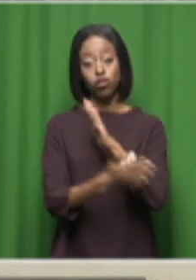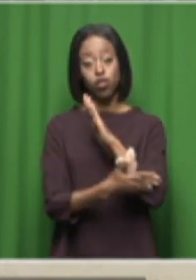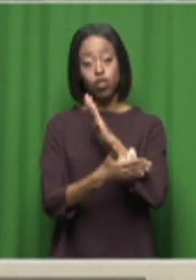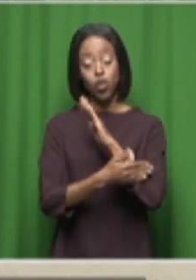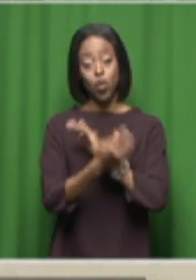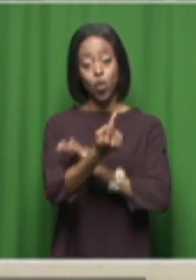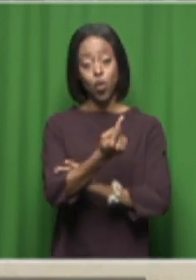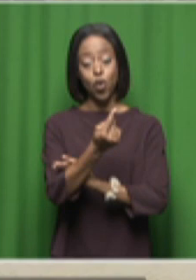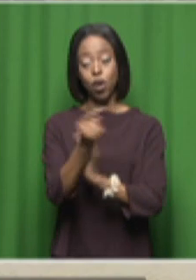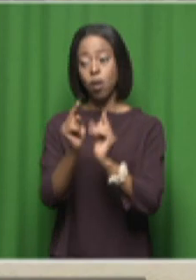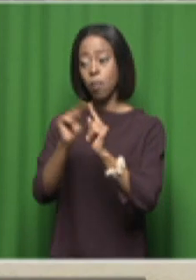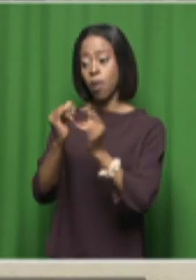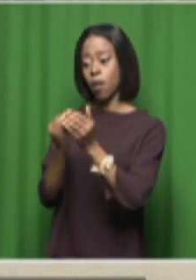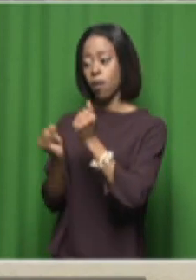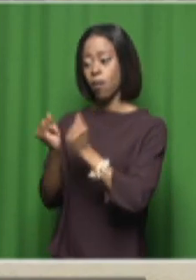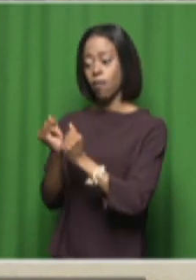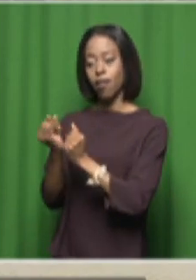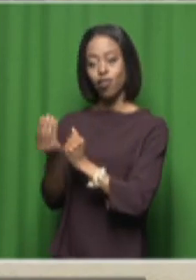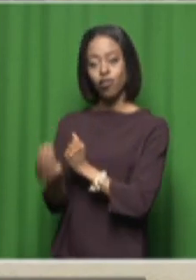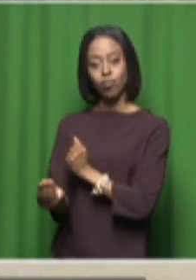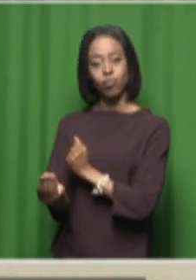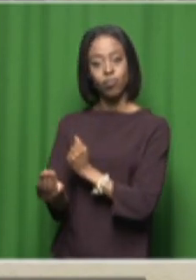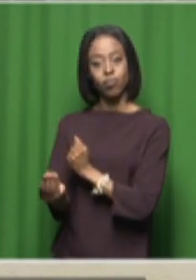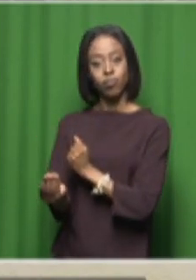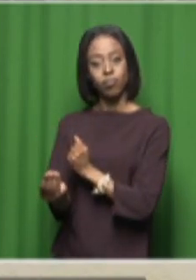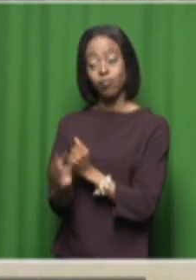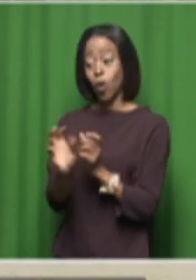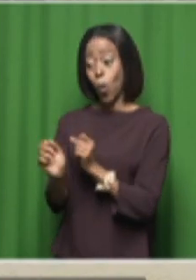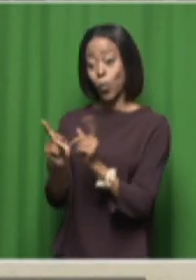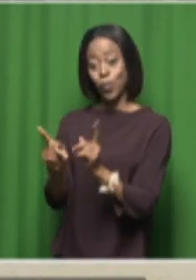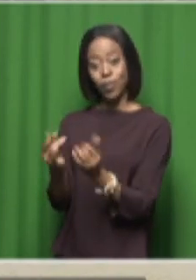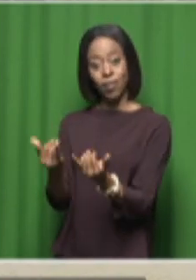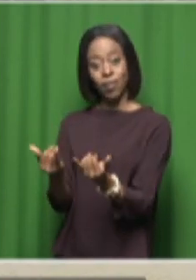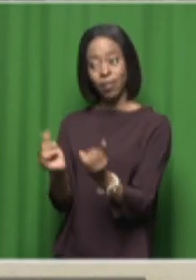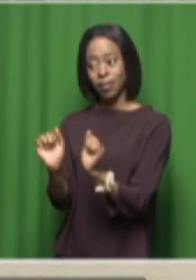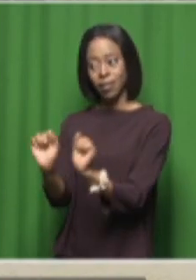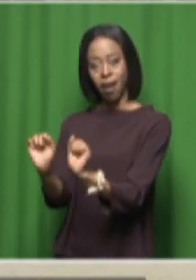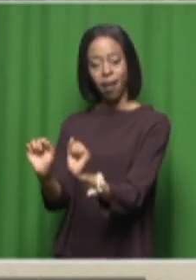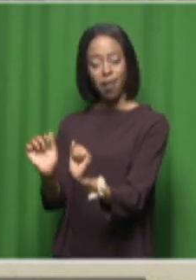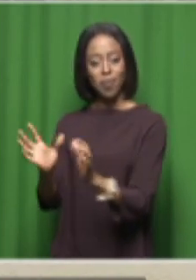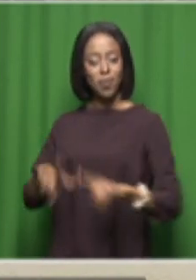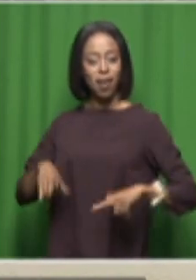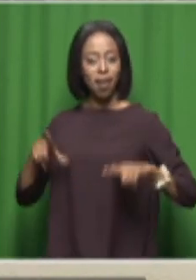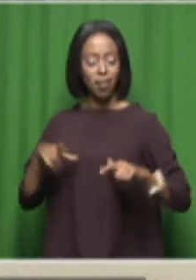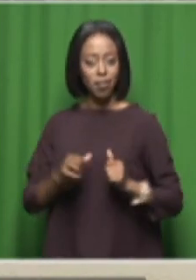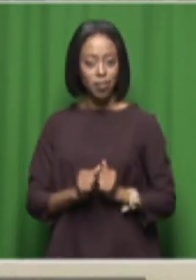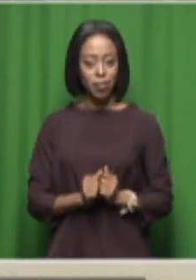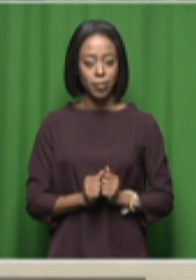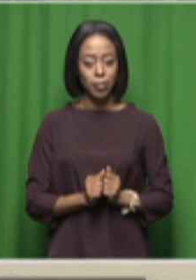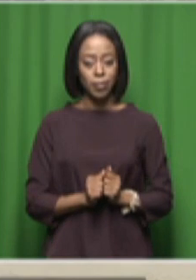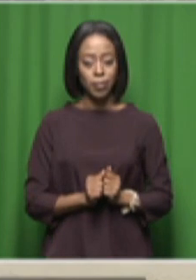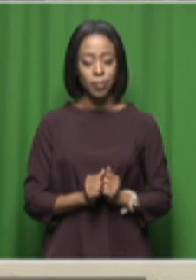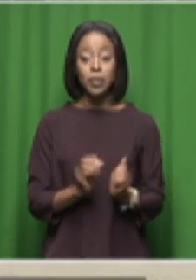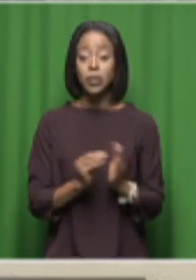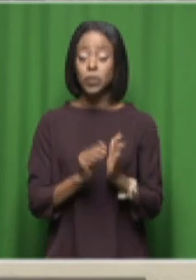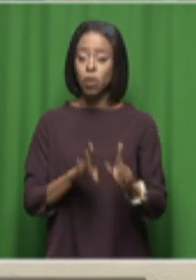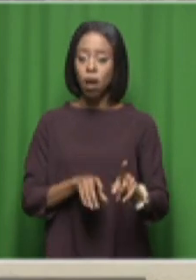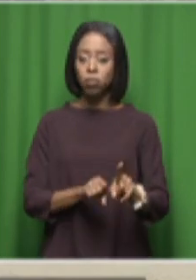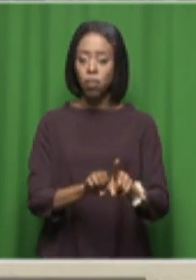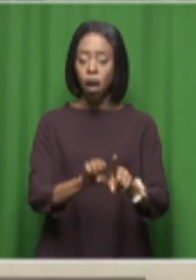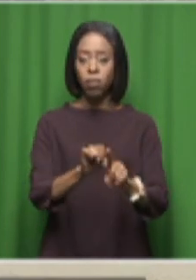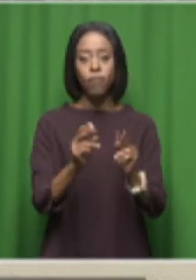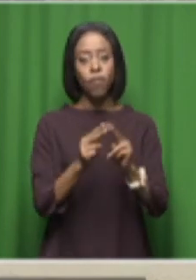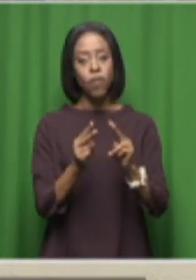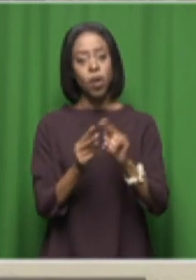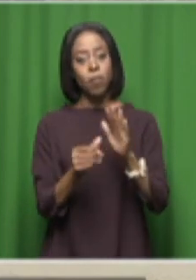but also on the individual child and on their opportunities in life. Yes, learner tracking is very, very important.